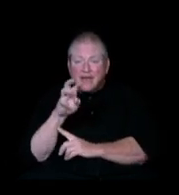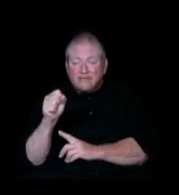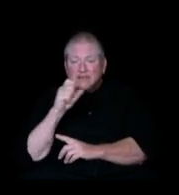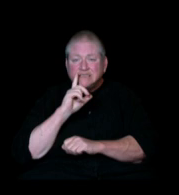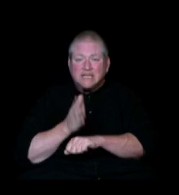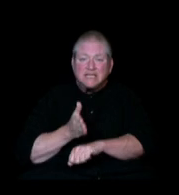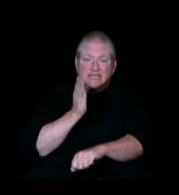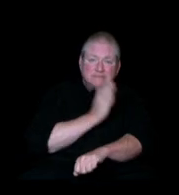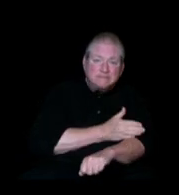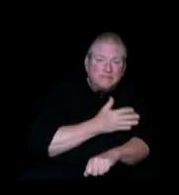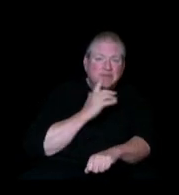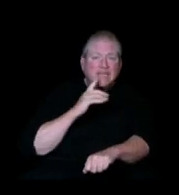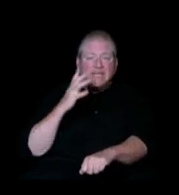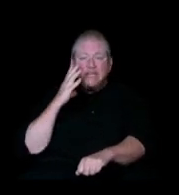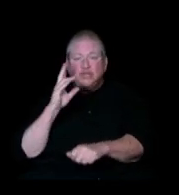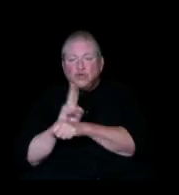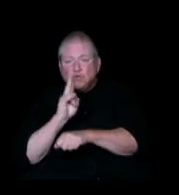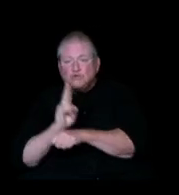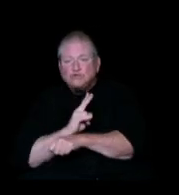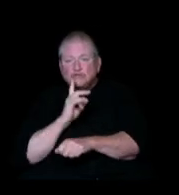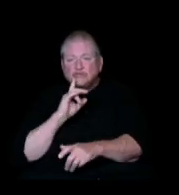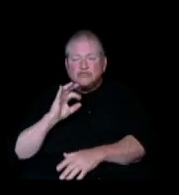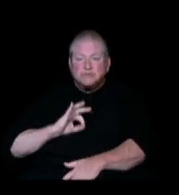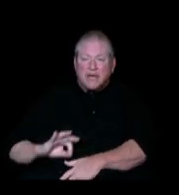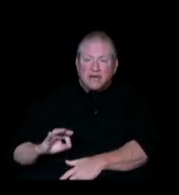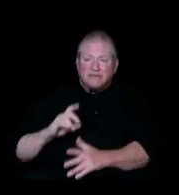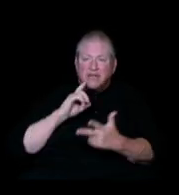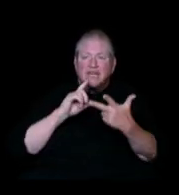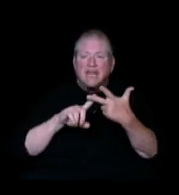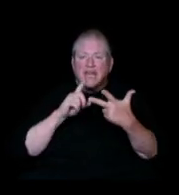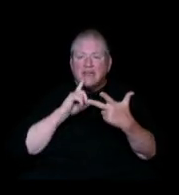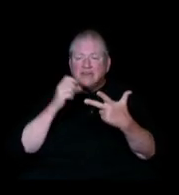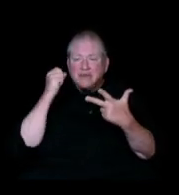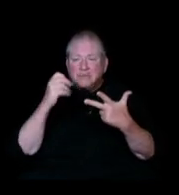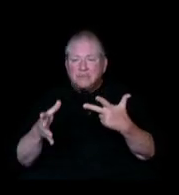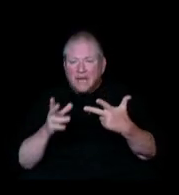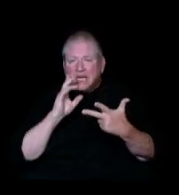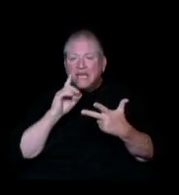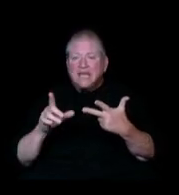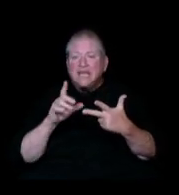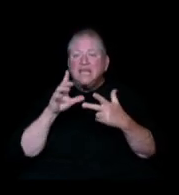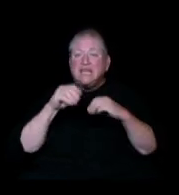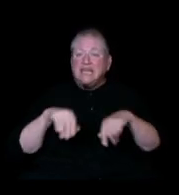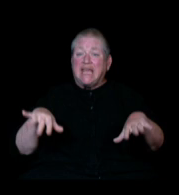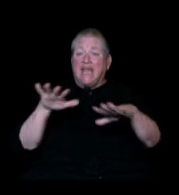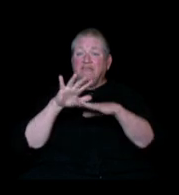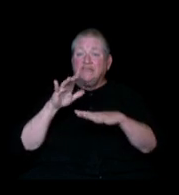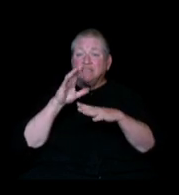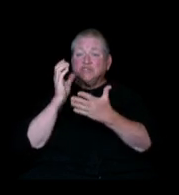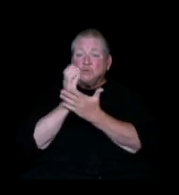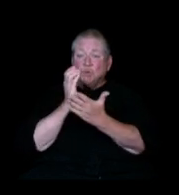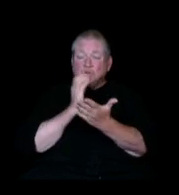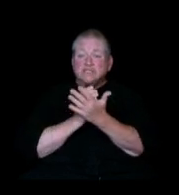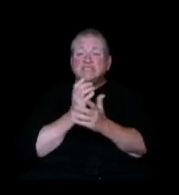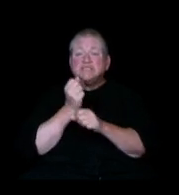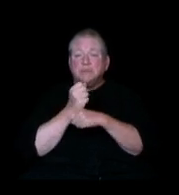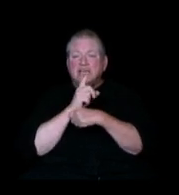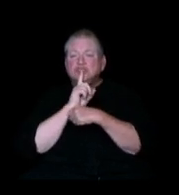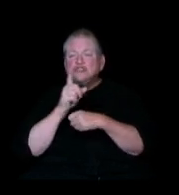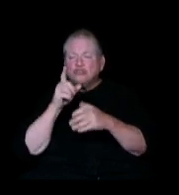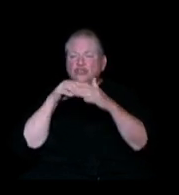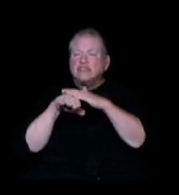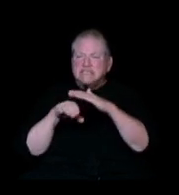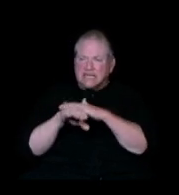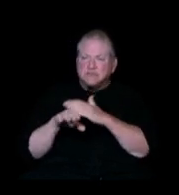experience, and assisted 28 departments with developing non-academic Canvas courses to make information and content easily accessible